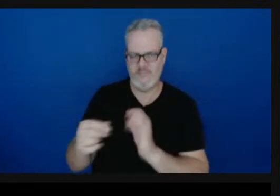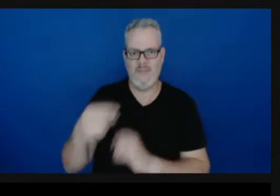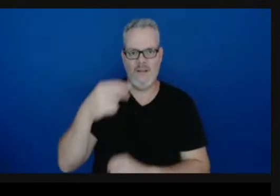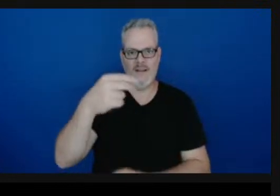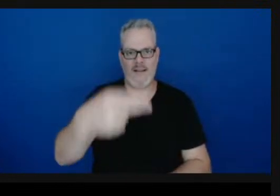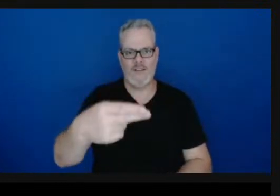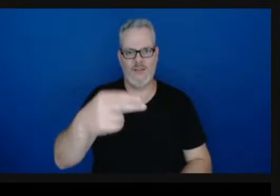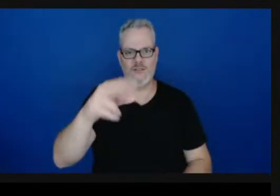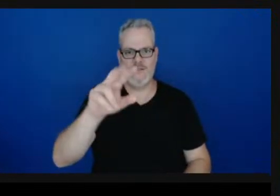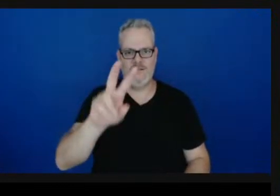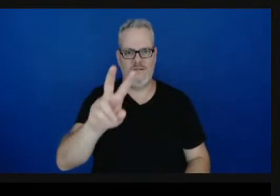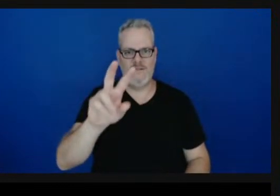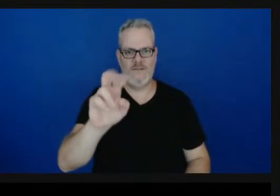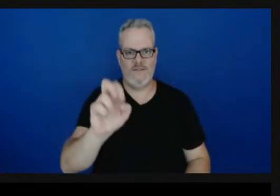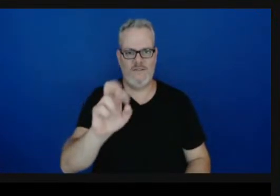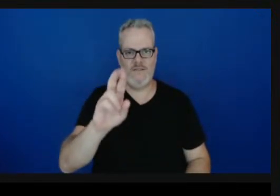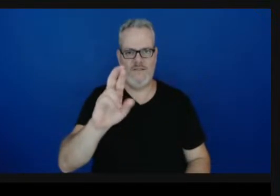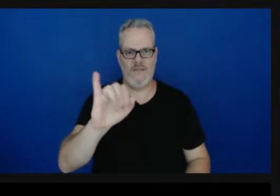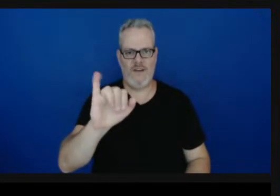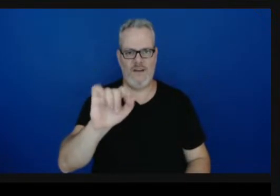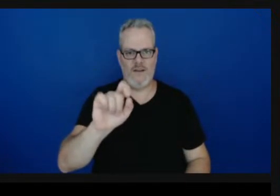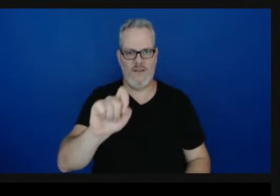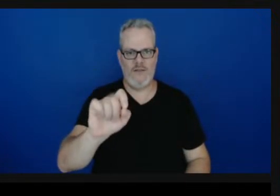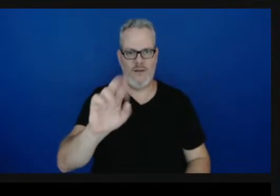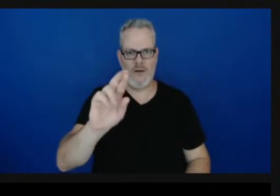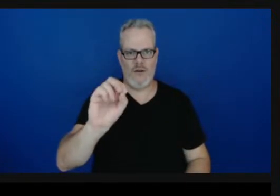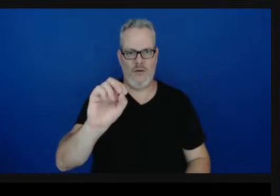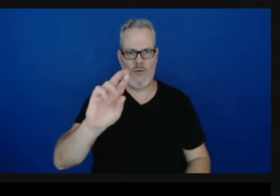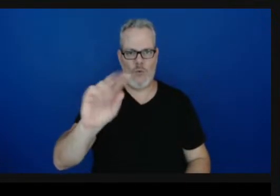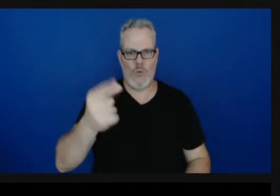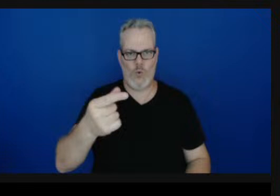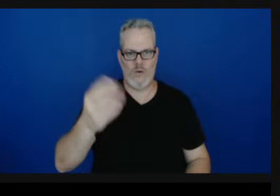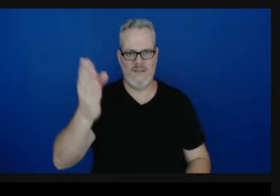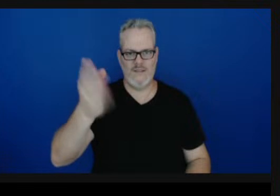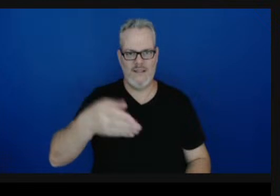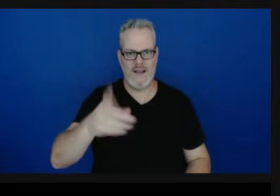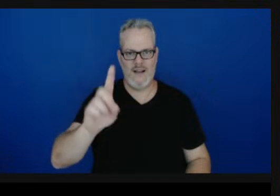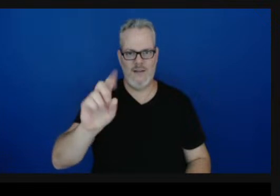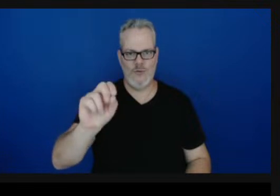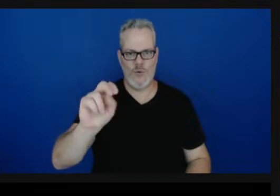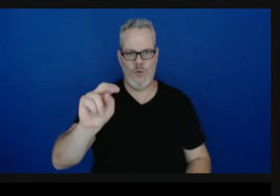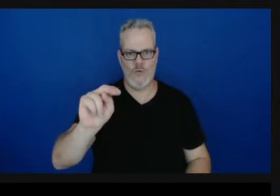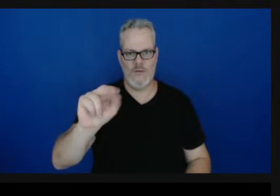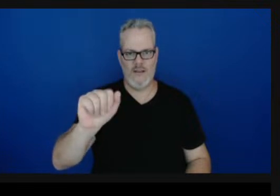hveri.org/donate. We are a 501c3 nonprofit. Thank you, everybody, for all your support.